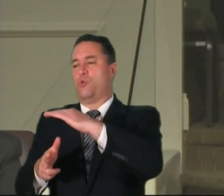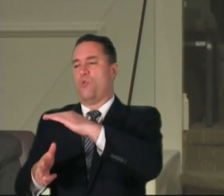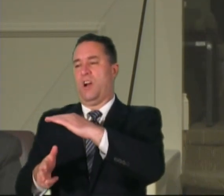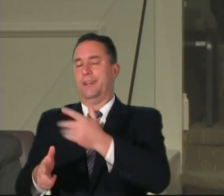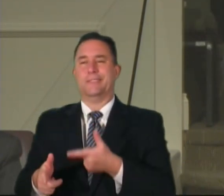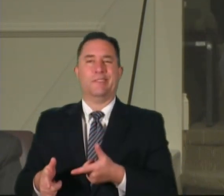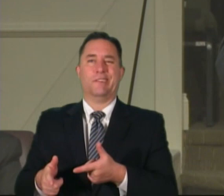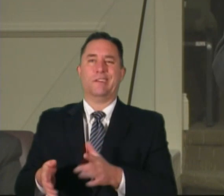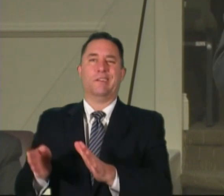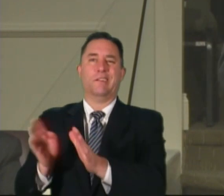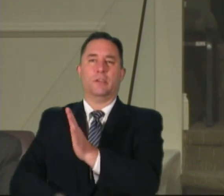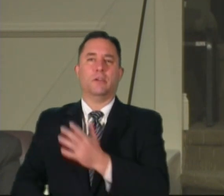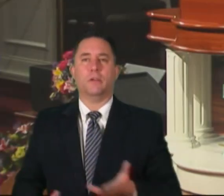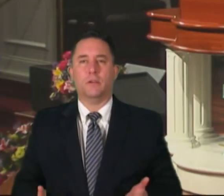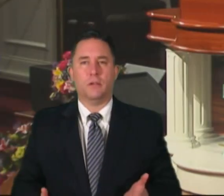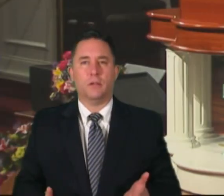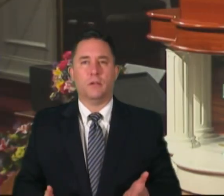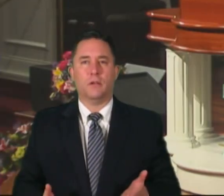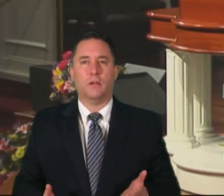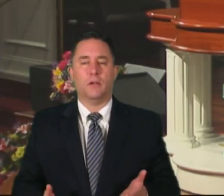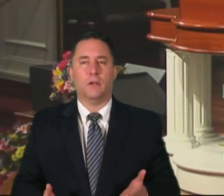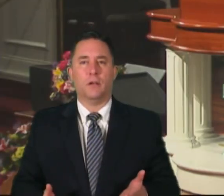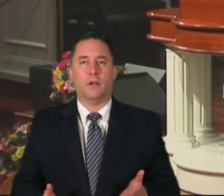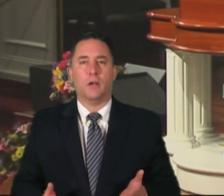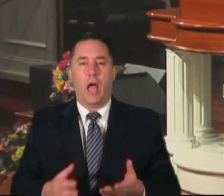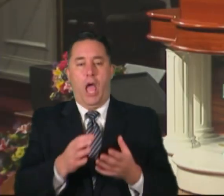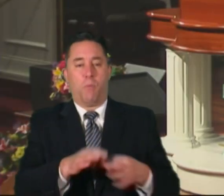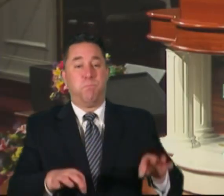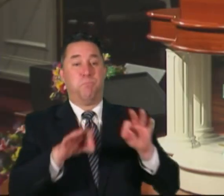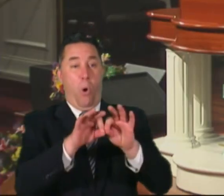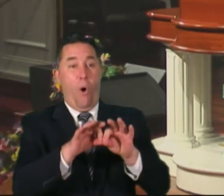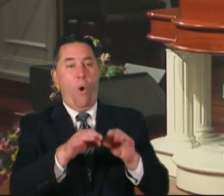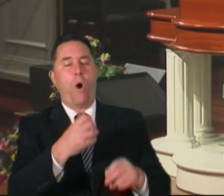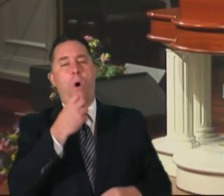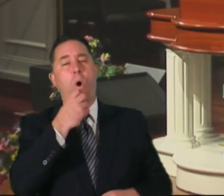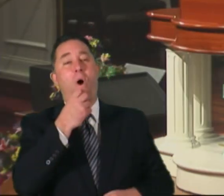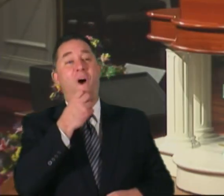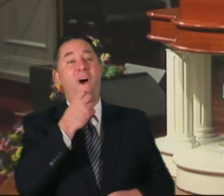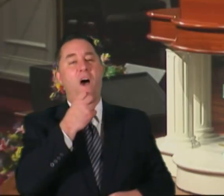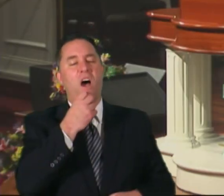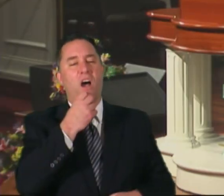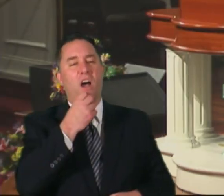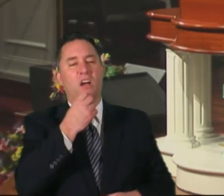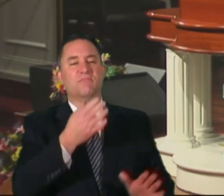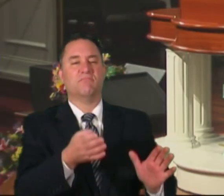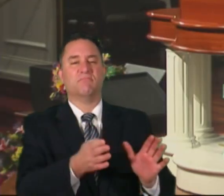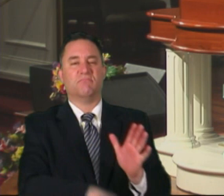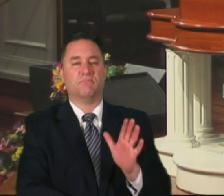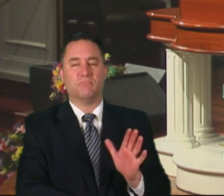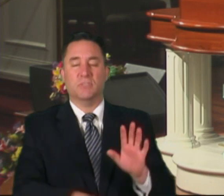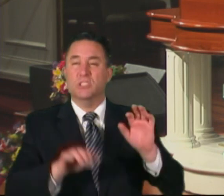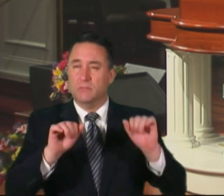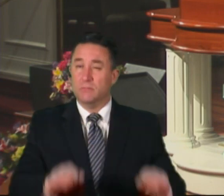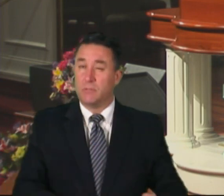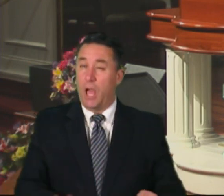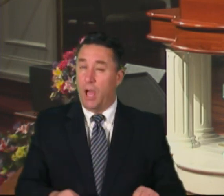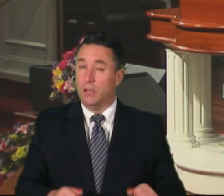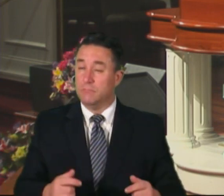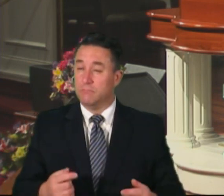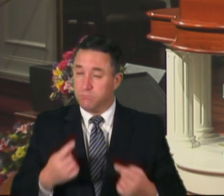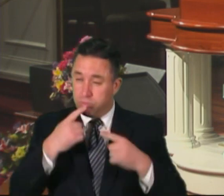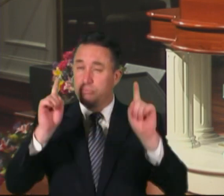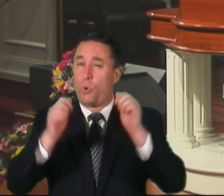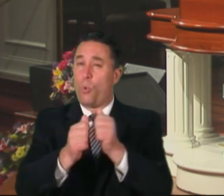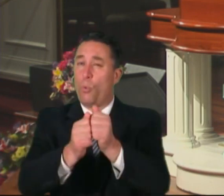isn't. How important those things at one time you treasured, they really aren't. You can get through without